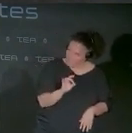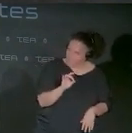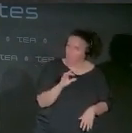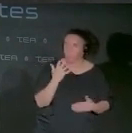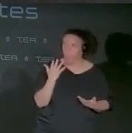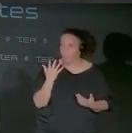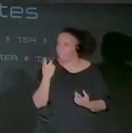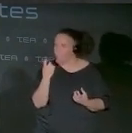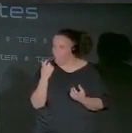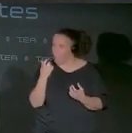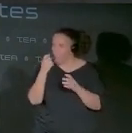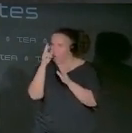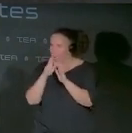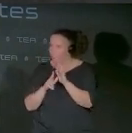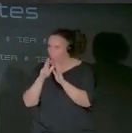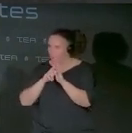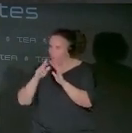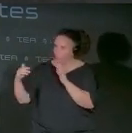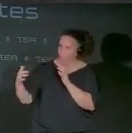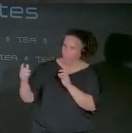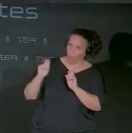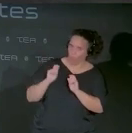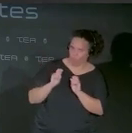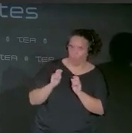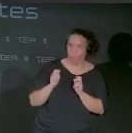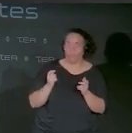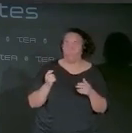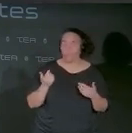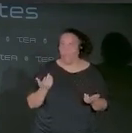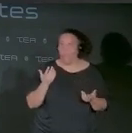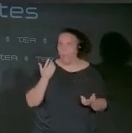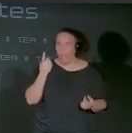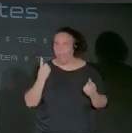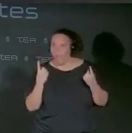should invest and have a competing European platform, but